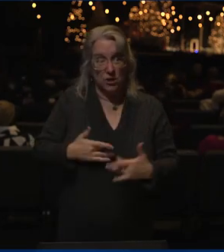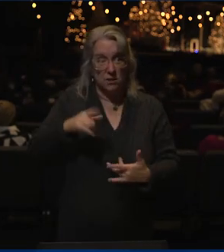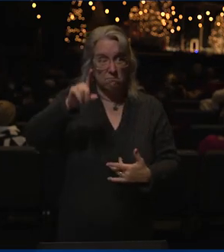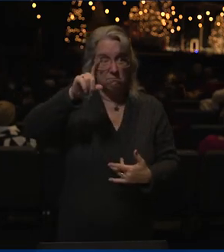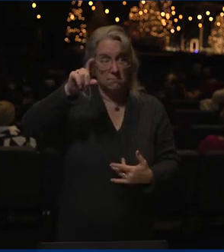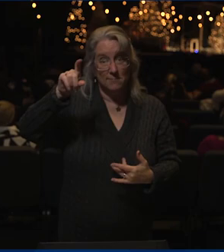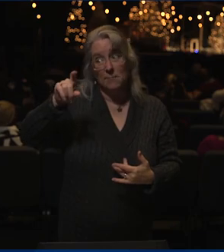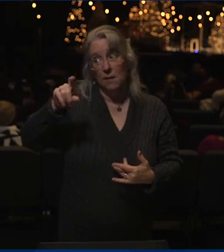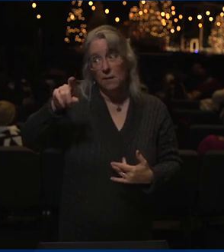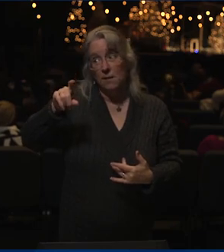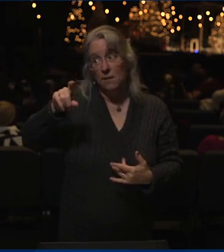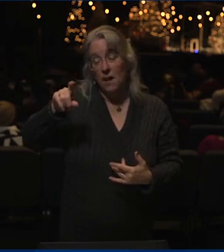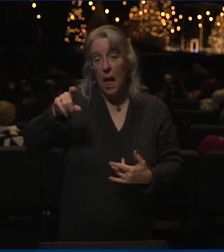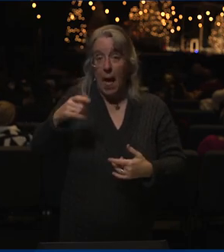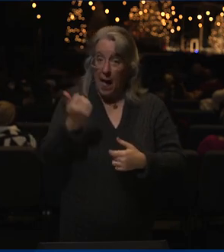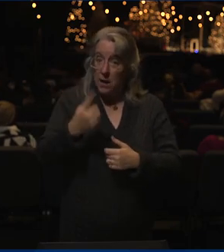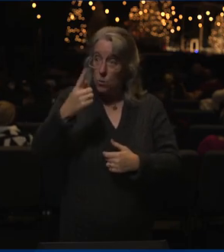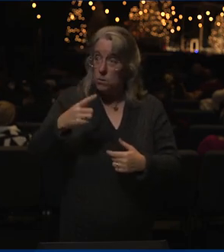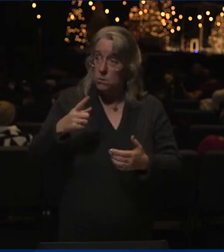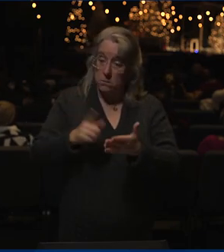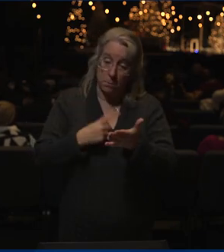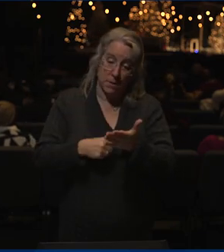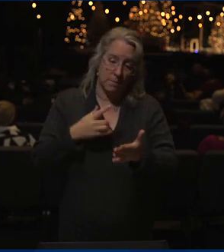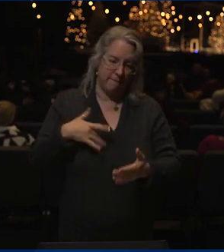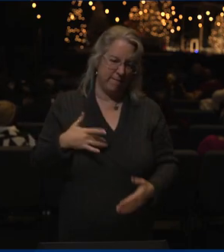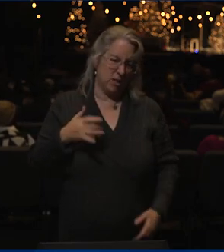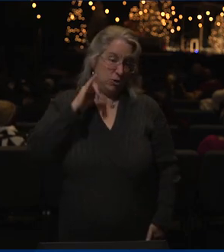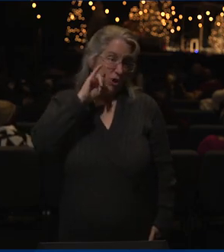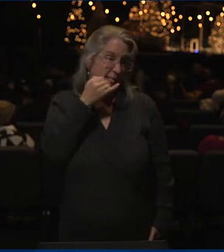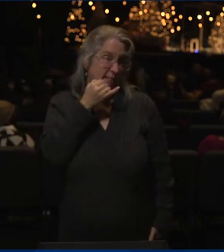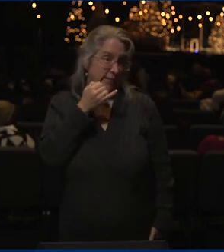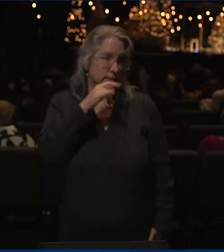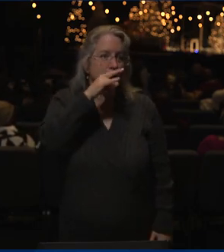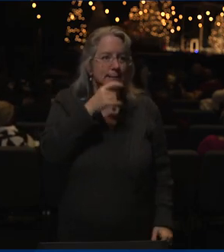Yes. Does anybody sometimes ever feel jealous?